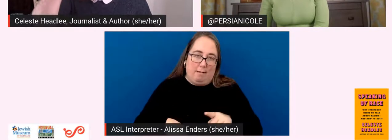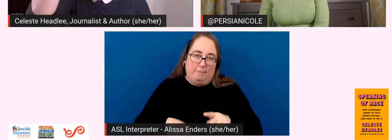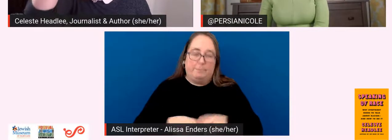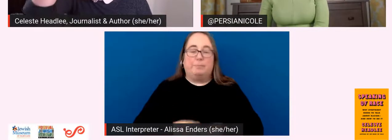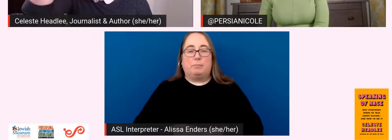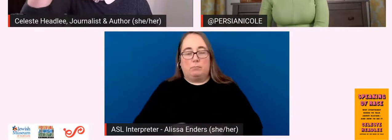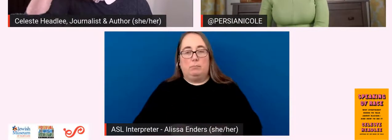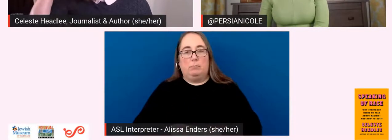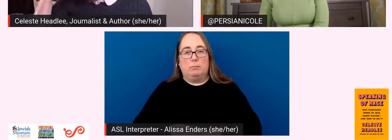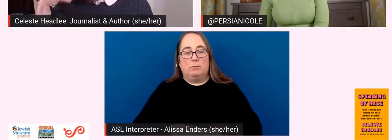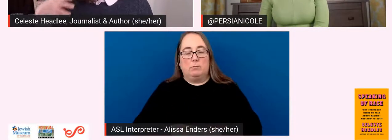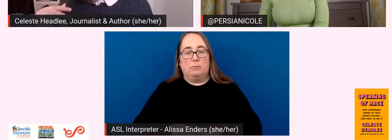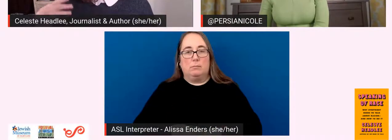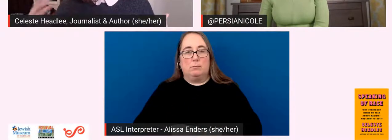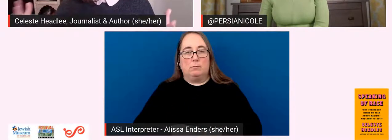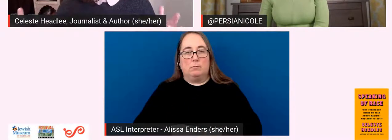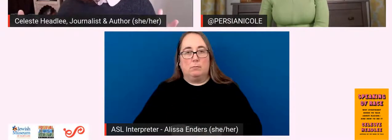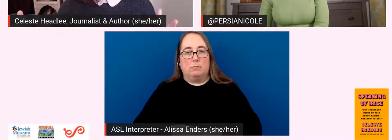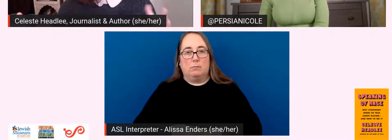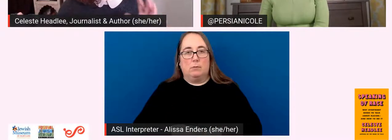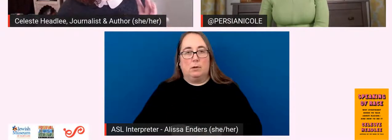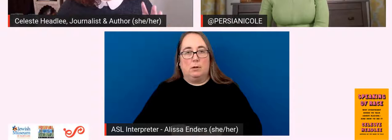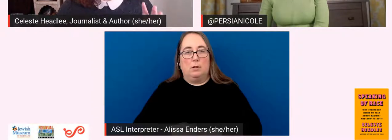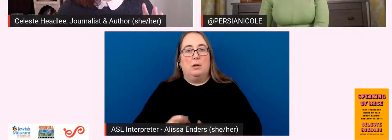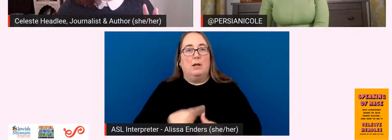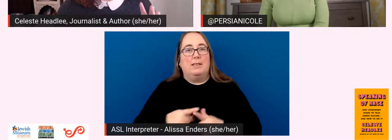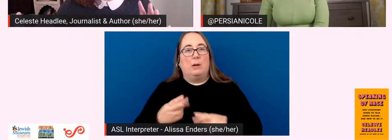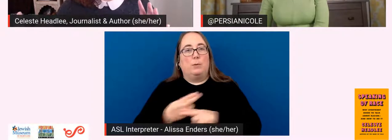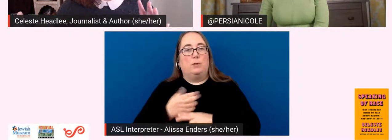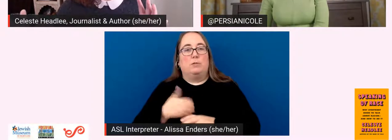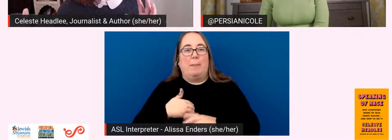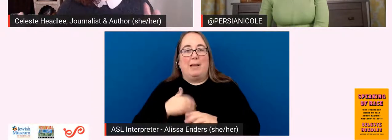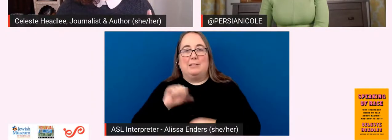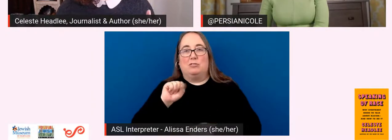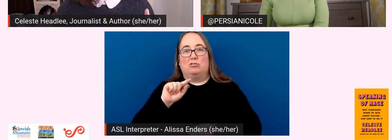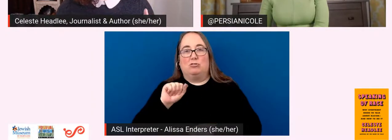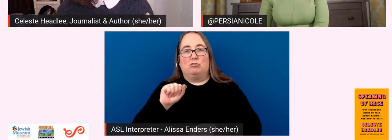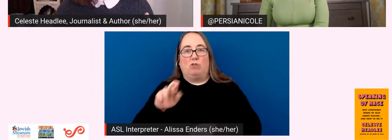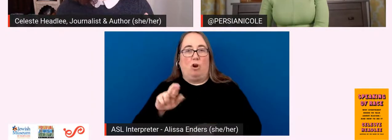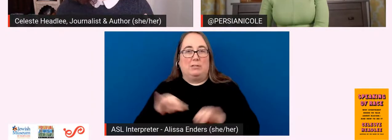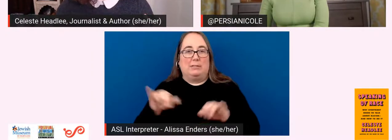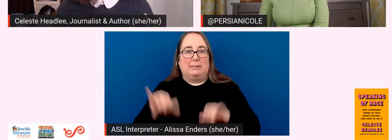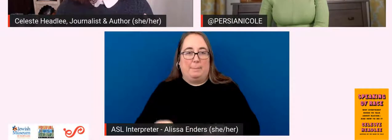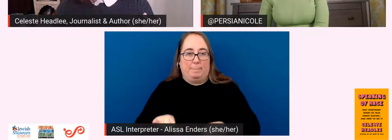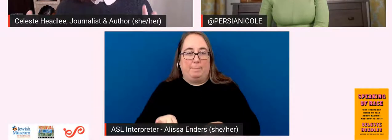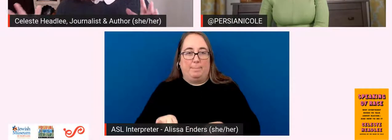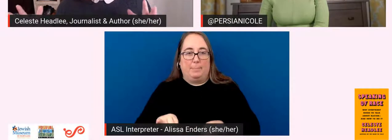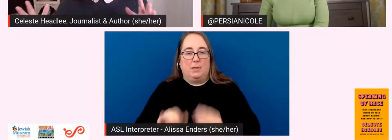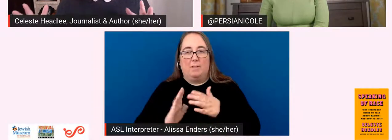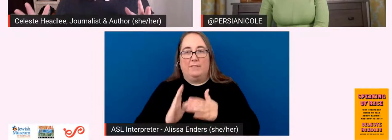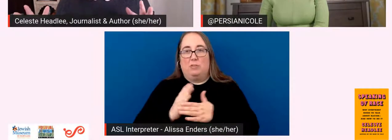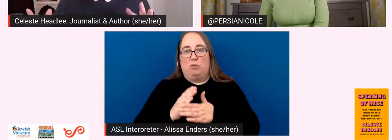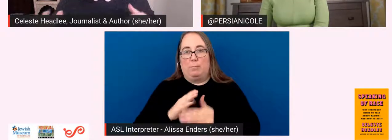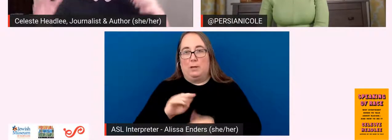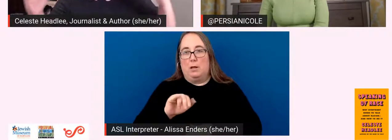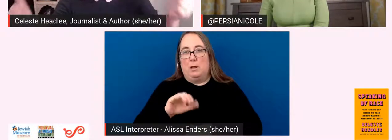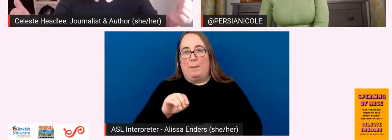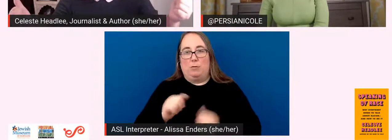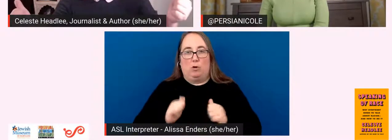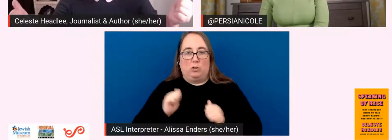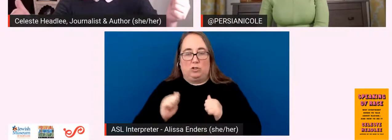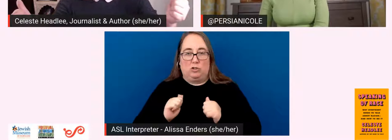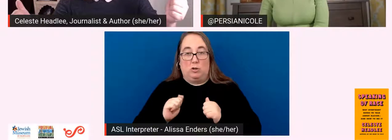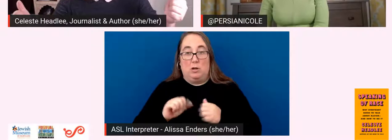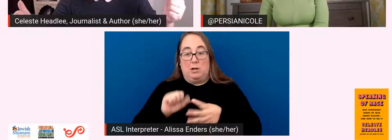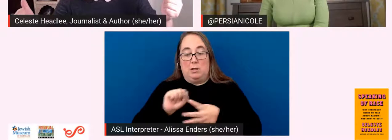which I would probably just use my star system of interrupting a microaggression. So the star system, every time